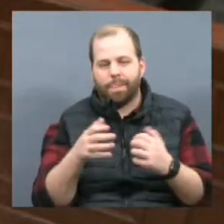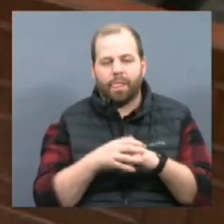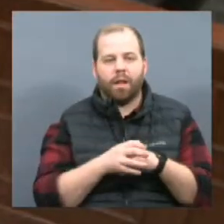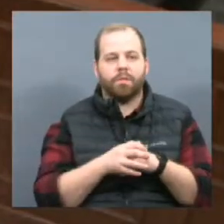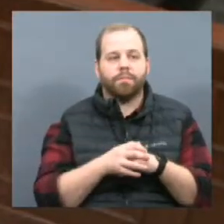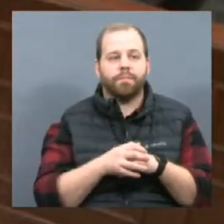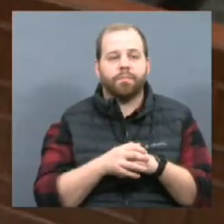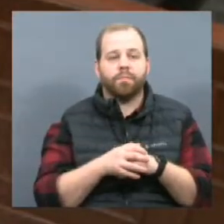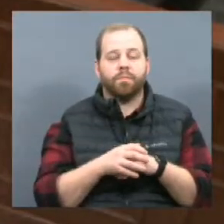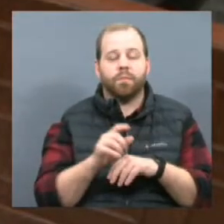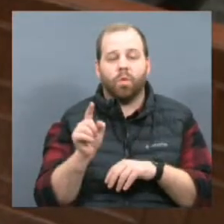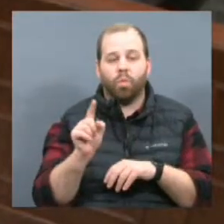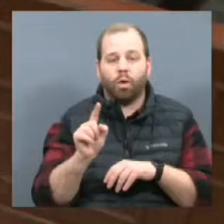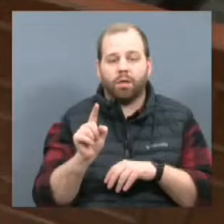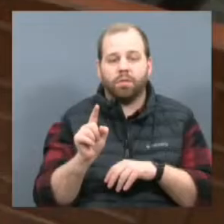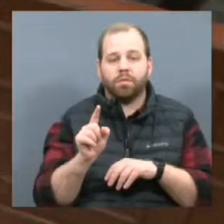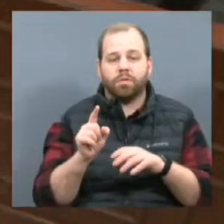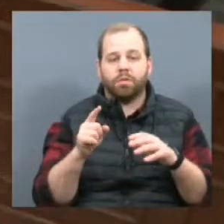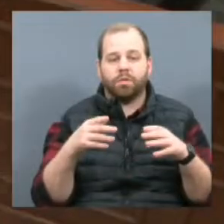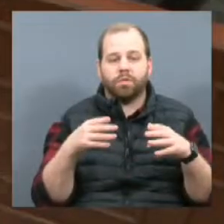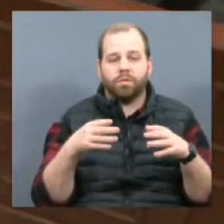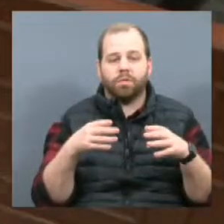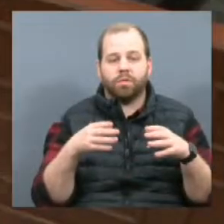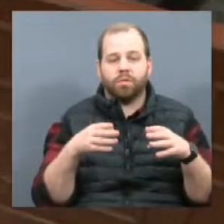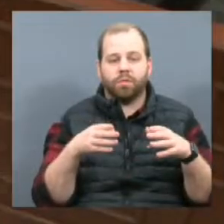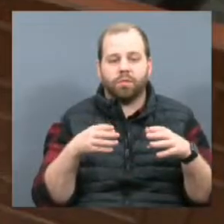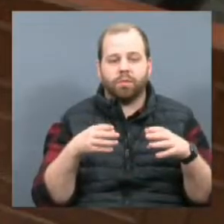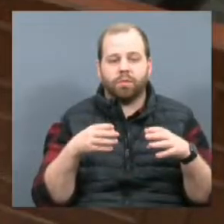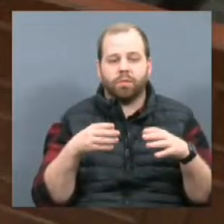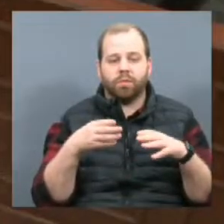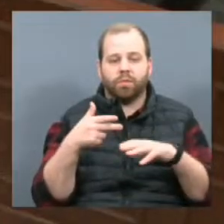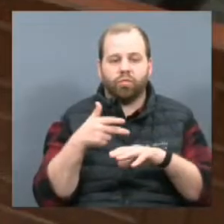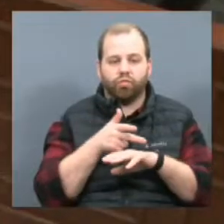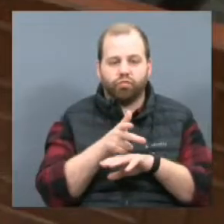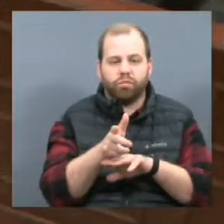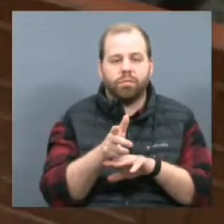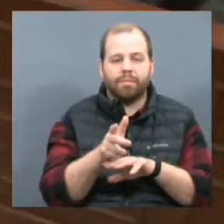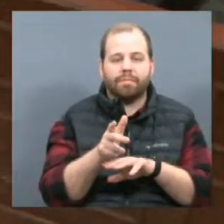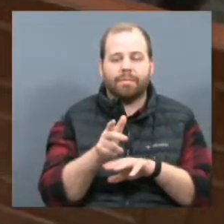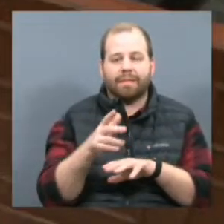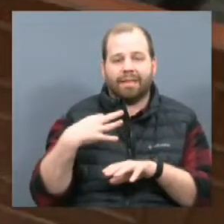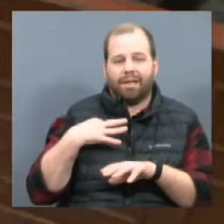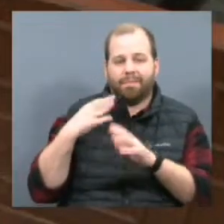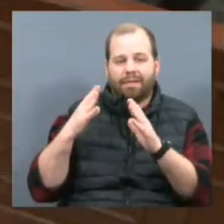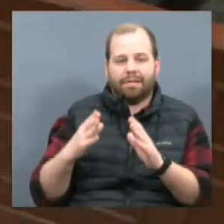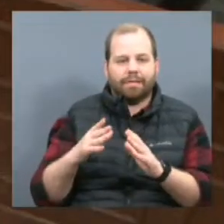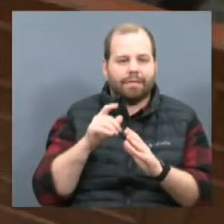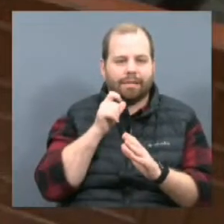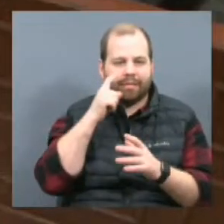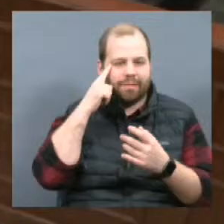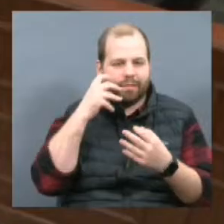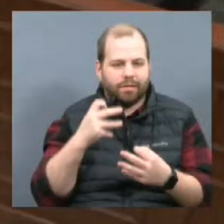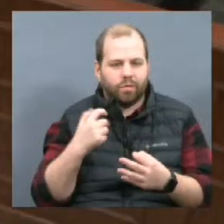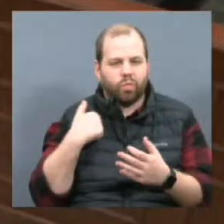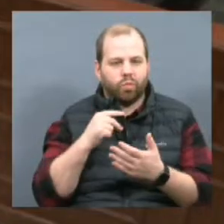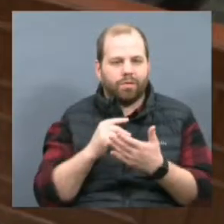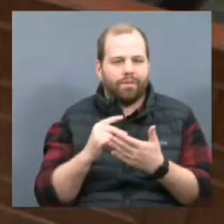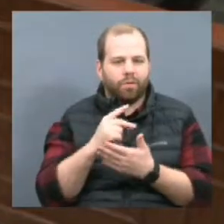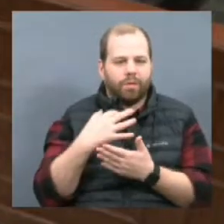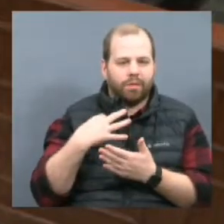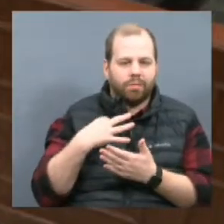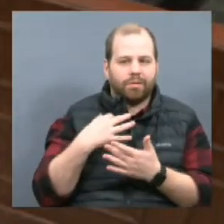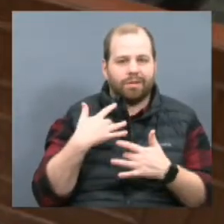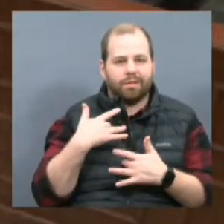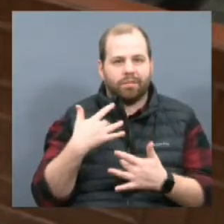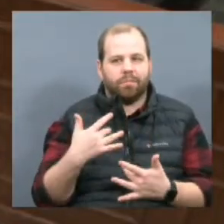the location of the driveway is not totally up to the applicant. Our engineering division reviews all the applications. More times